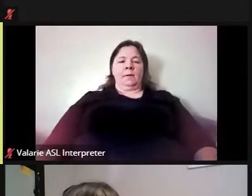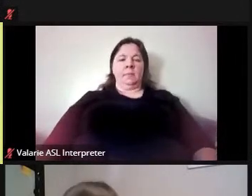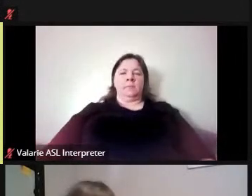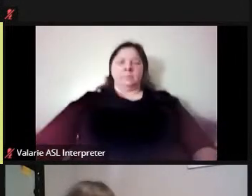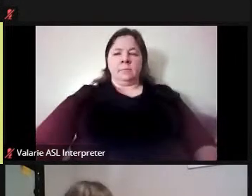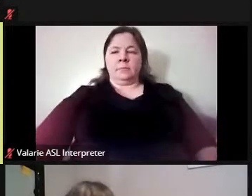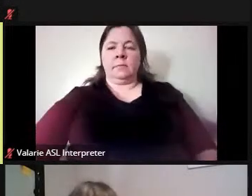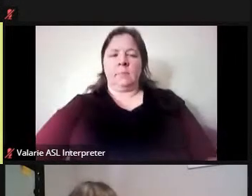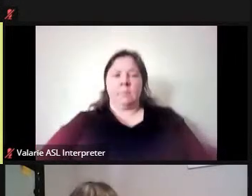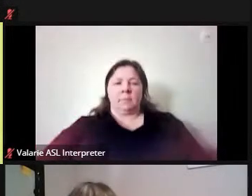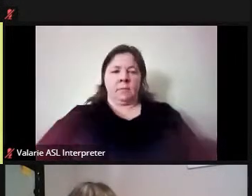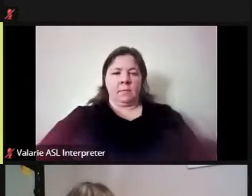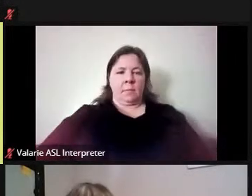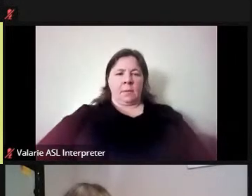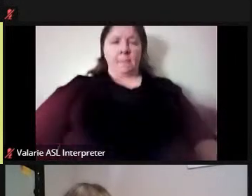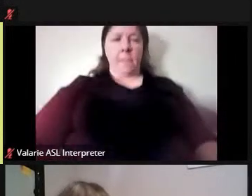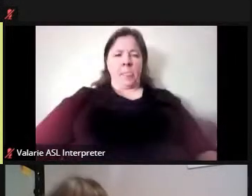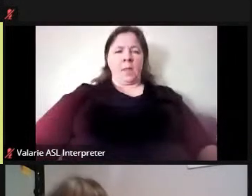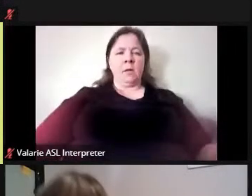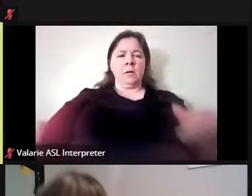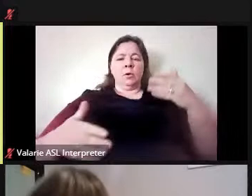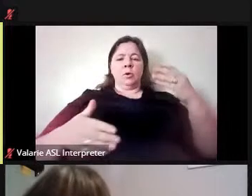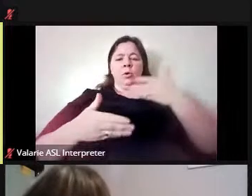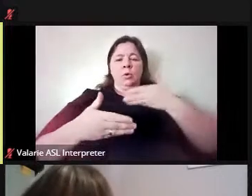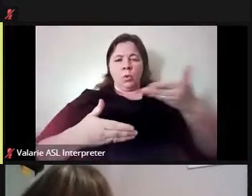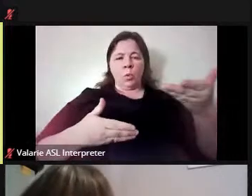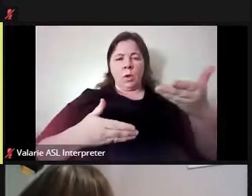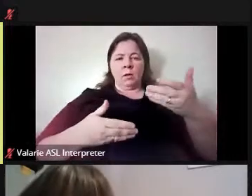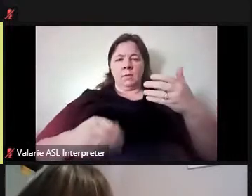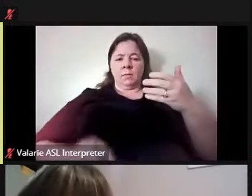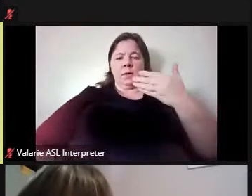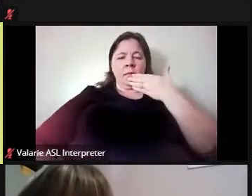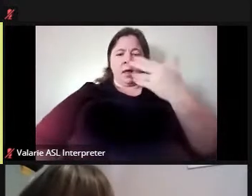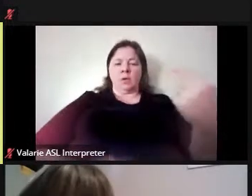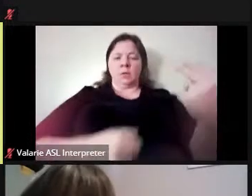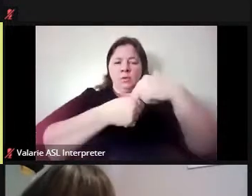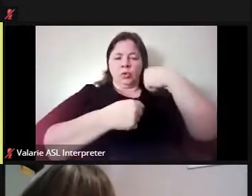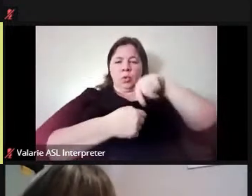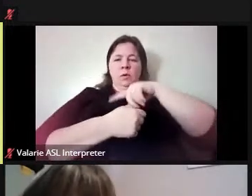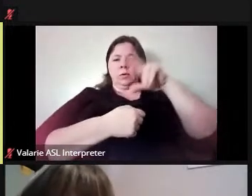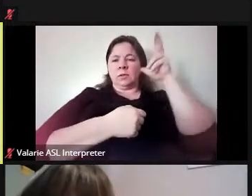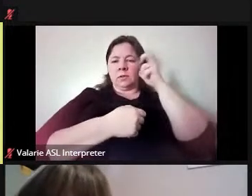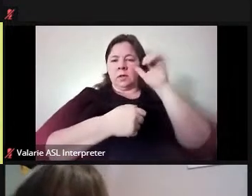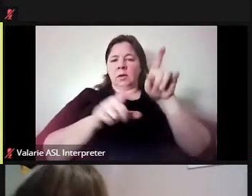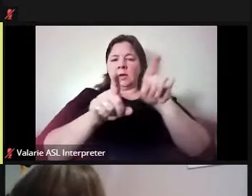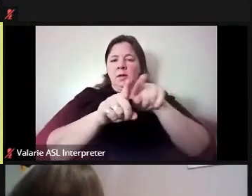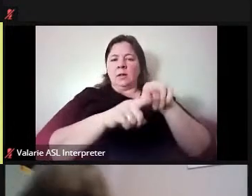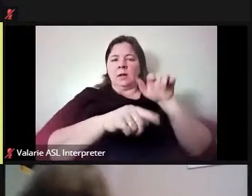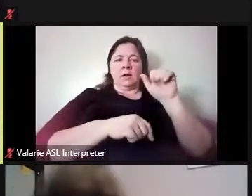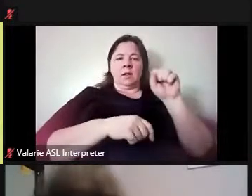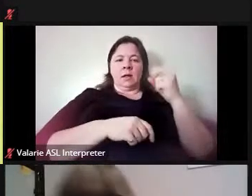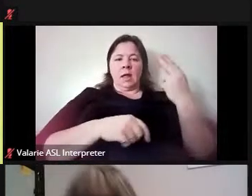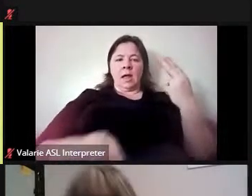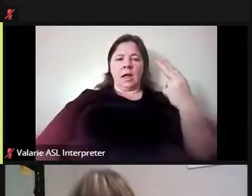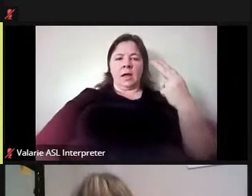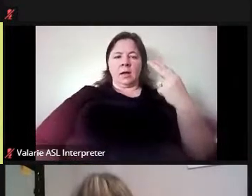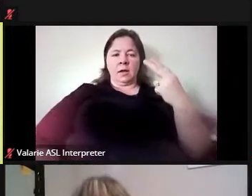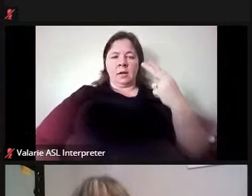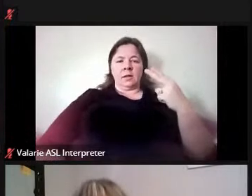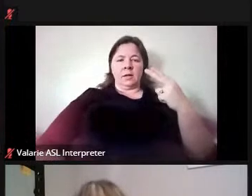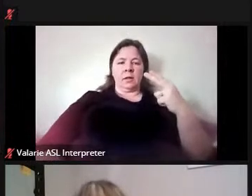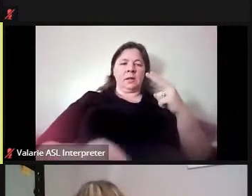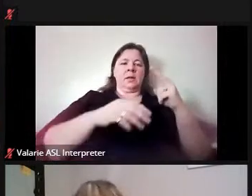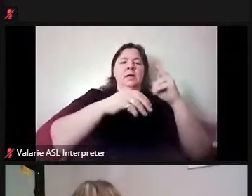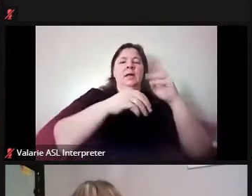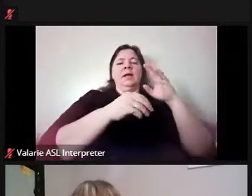You are most welcome, GURSMINDER, and I'm glad that you did manage to join us. You're starting to sound like Ash, you know, between meetings in the car, get